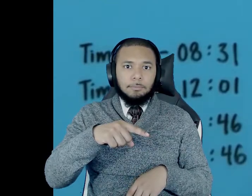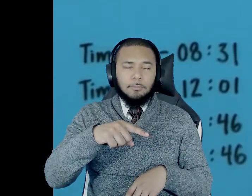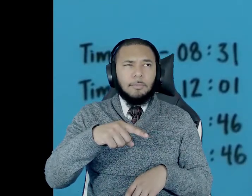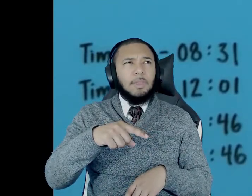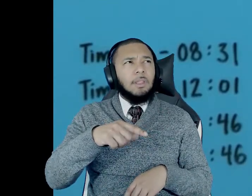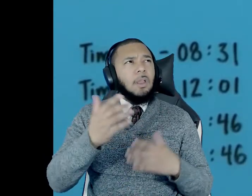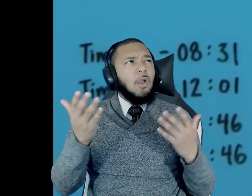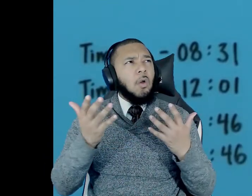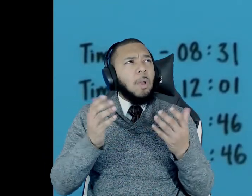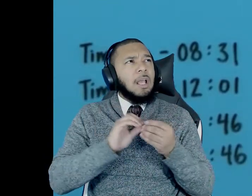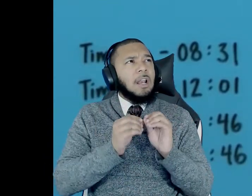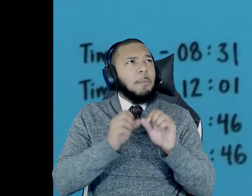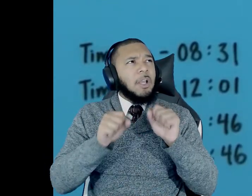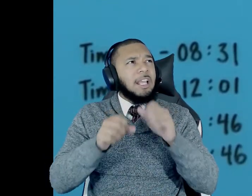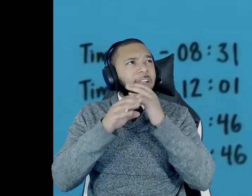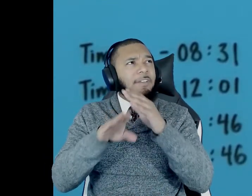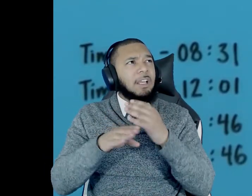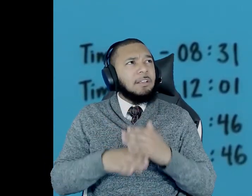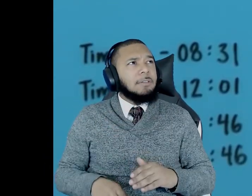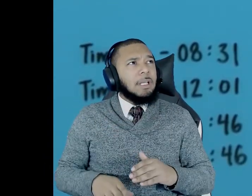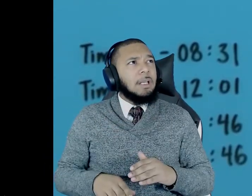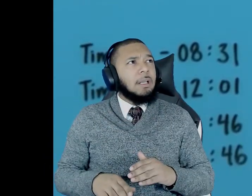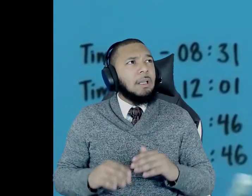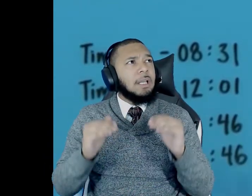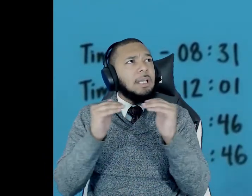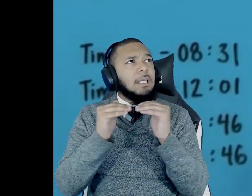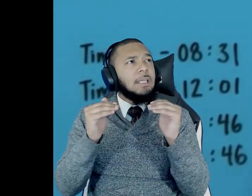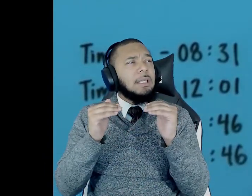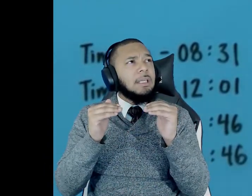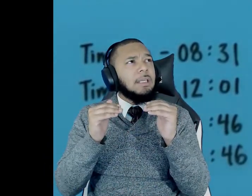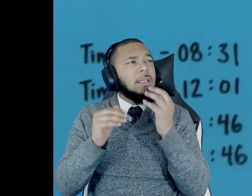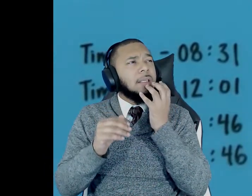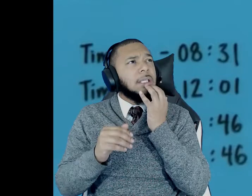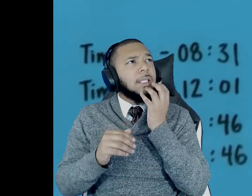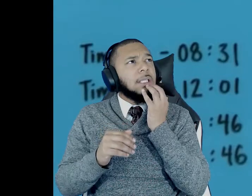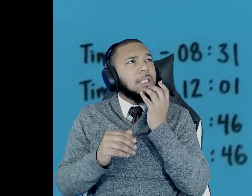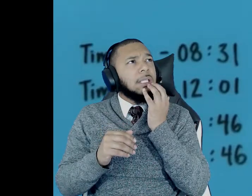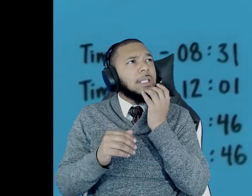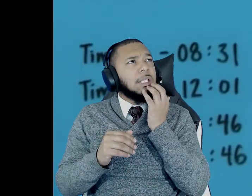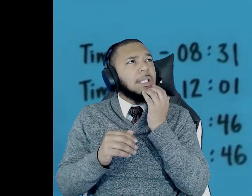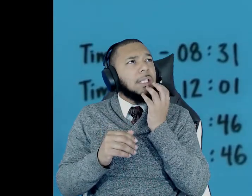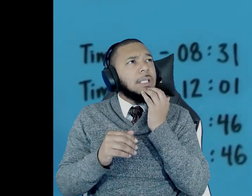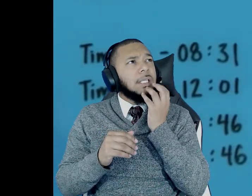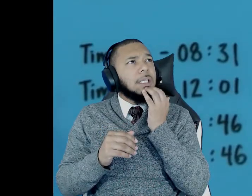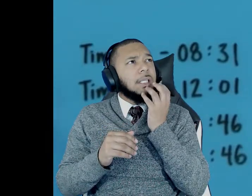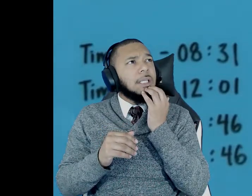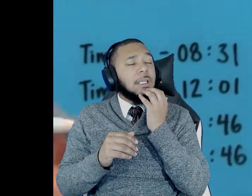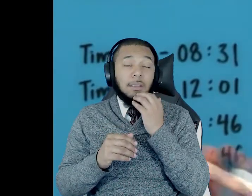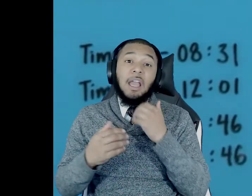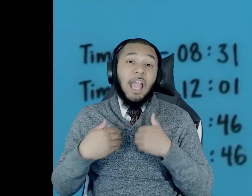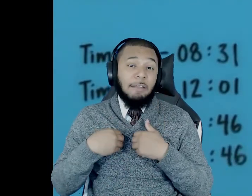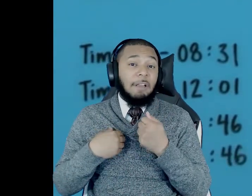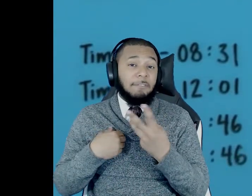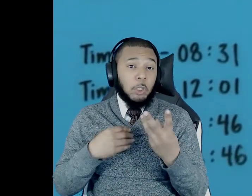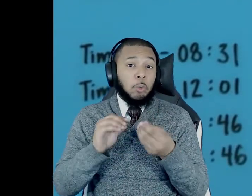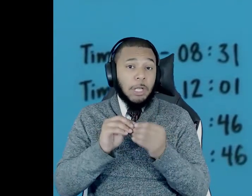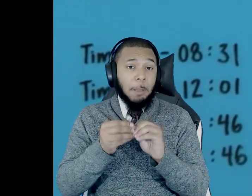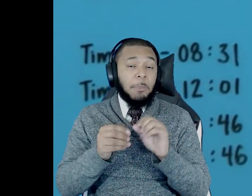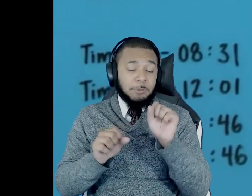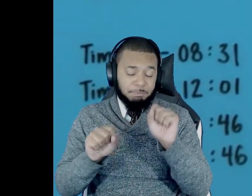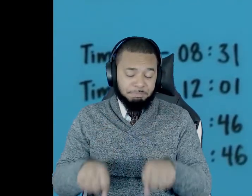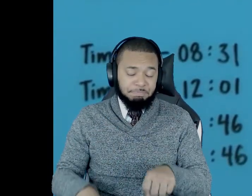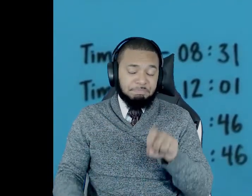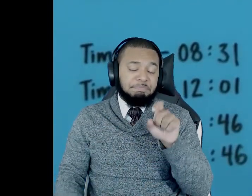ourselves, what goes into both 45 and 60? And there's actually a lot of numbers that could work